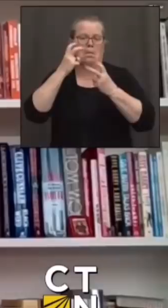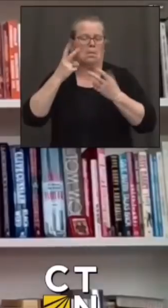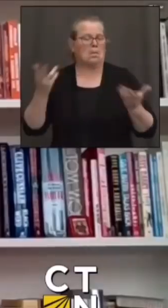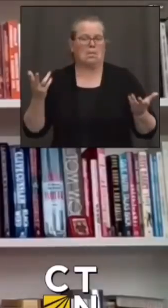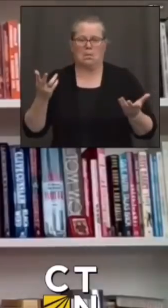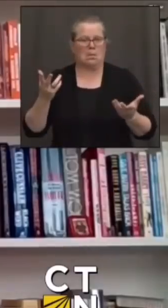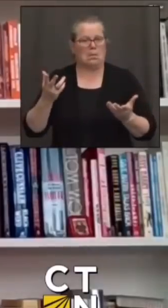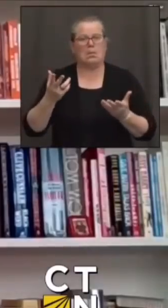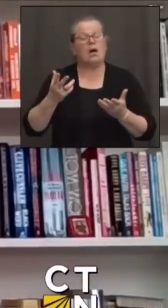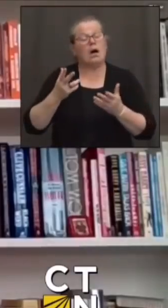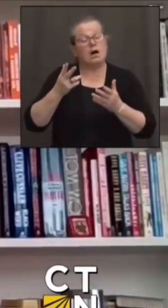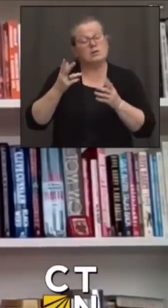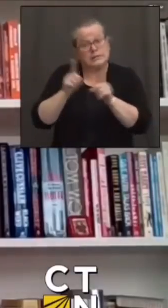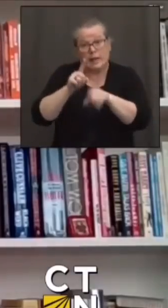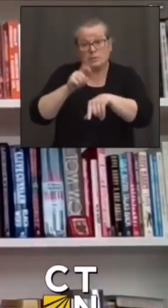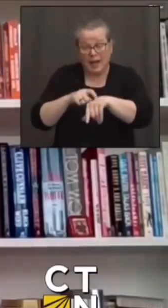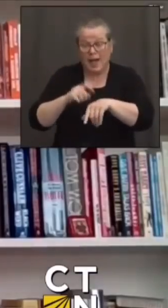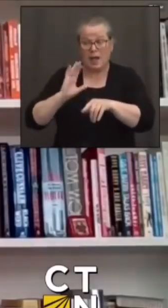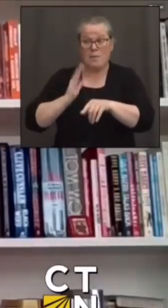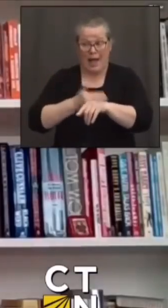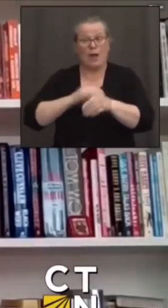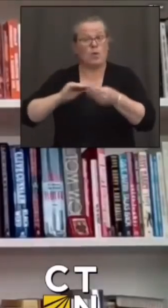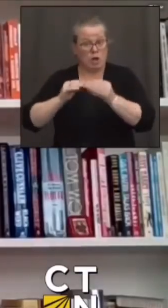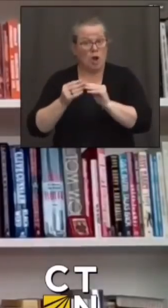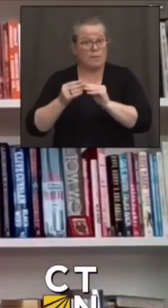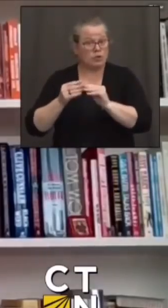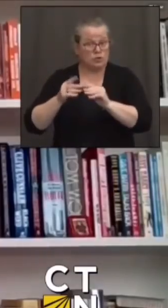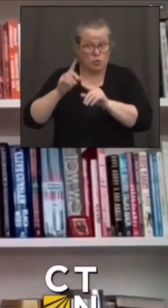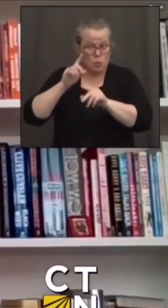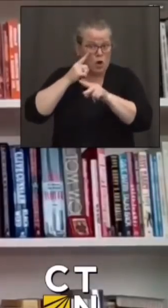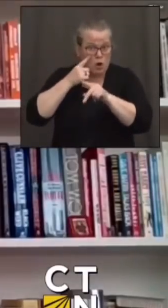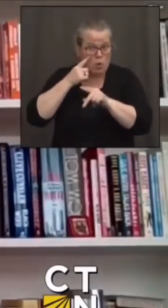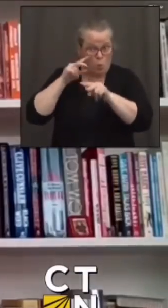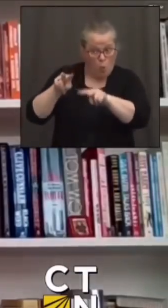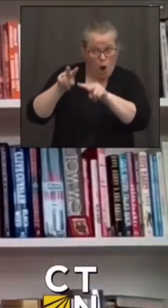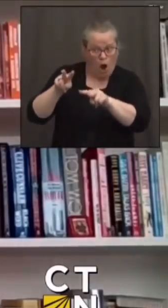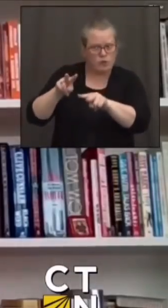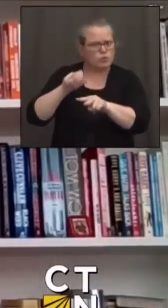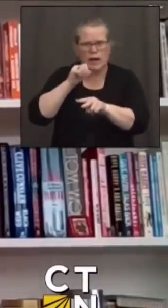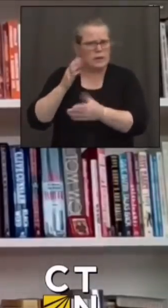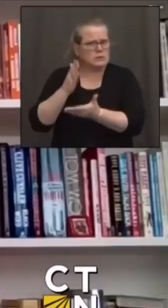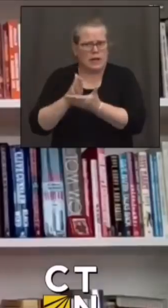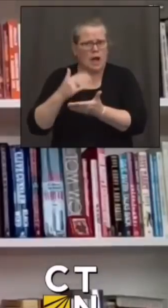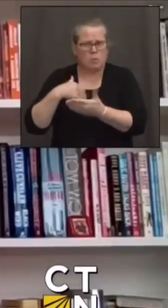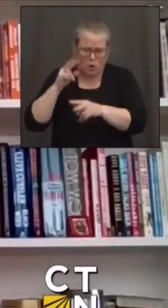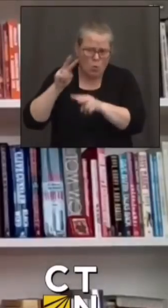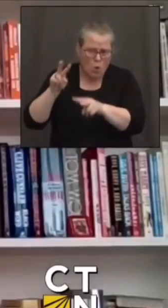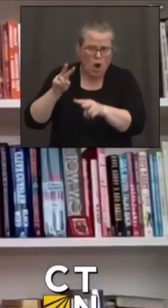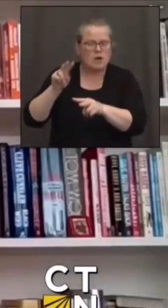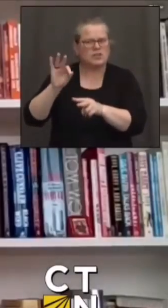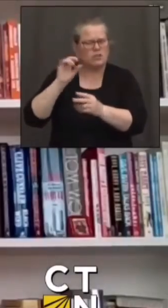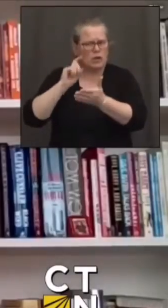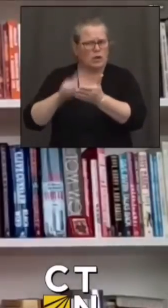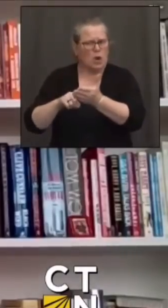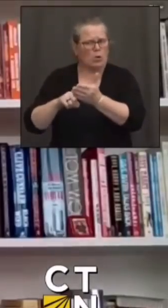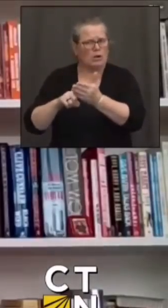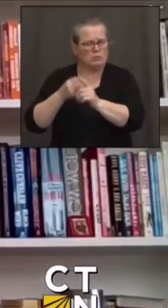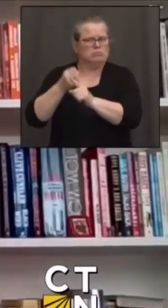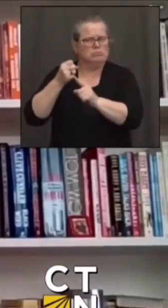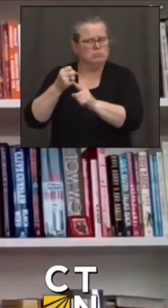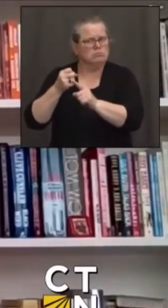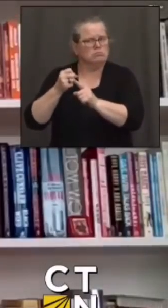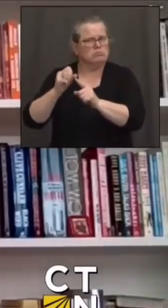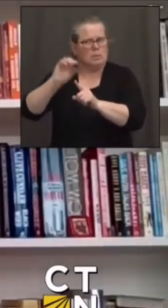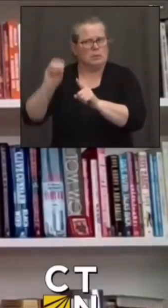to watch our numbers. And in the event that we start to see some kind of signal or some kind of uptick in cases in a